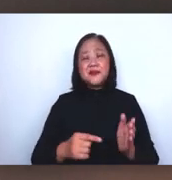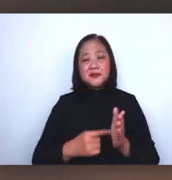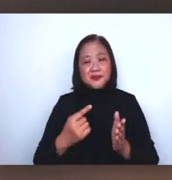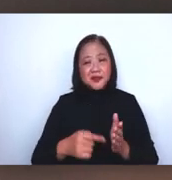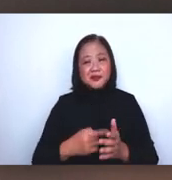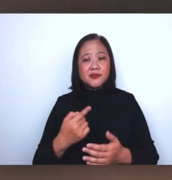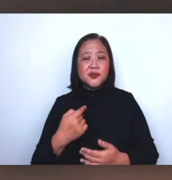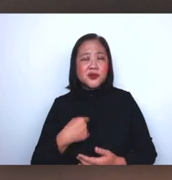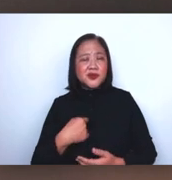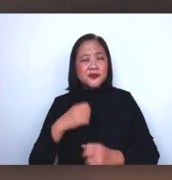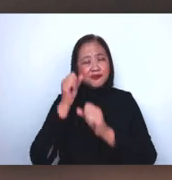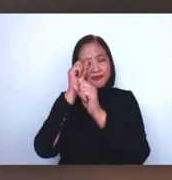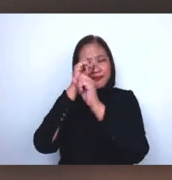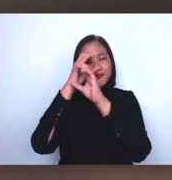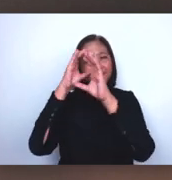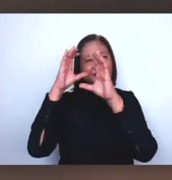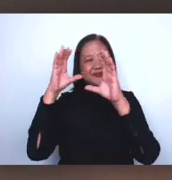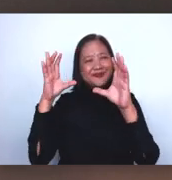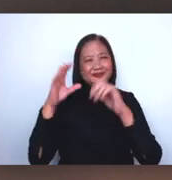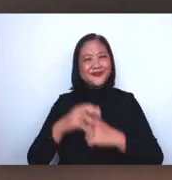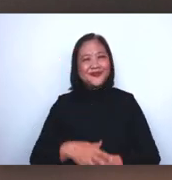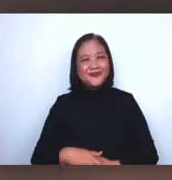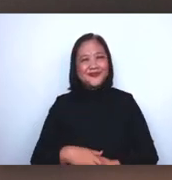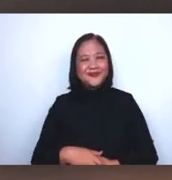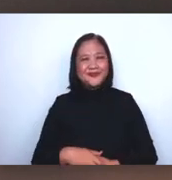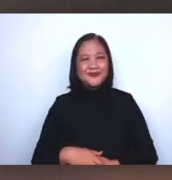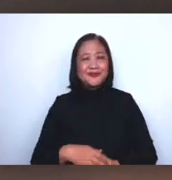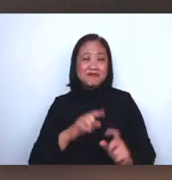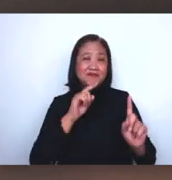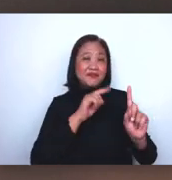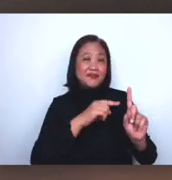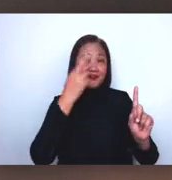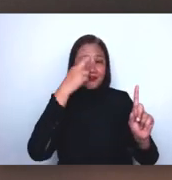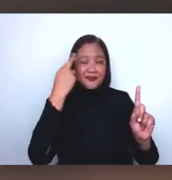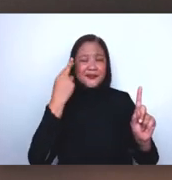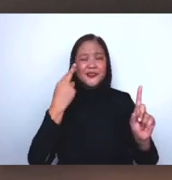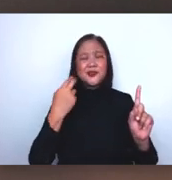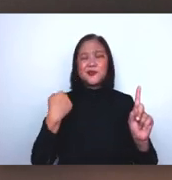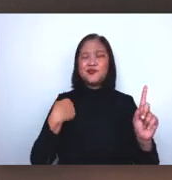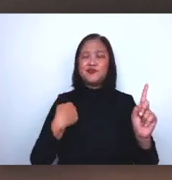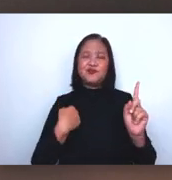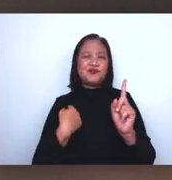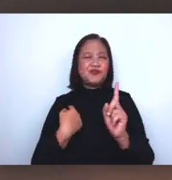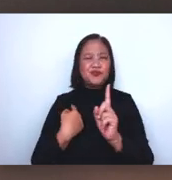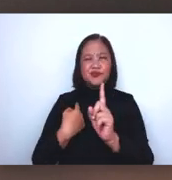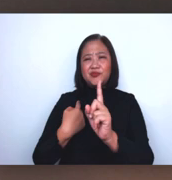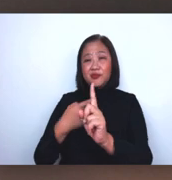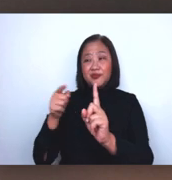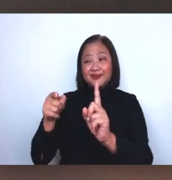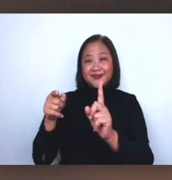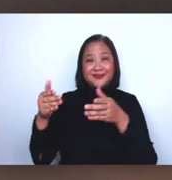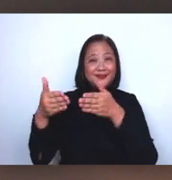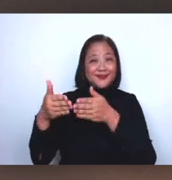Sometimes I imagine he is just turning around the corner,